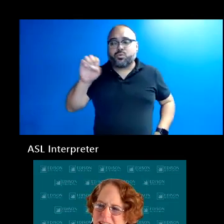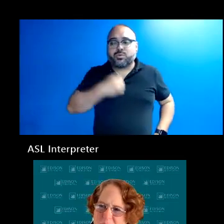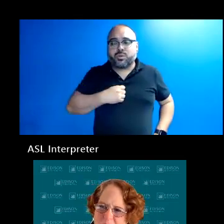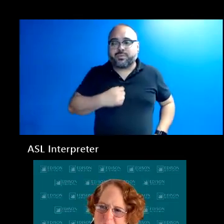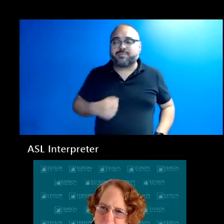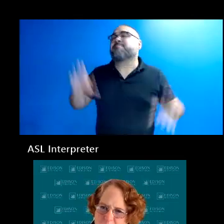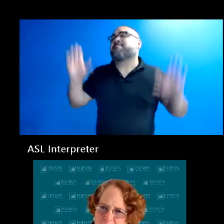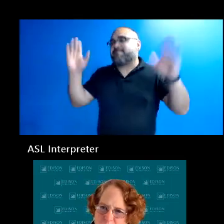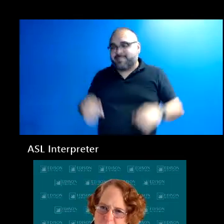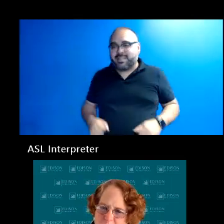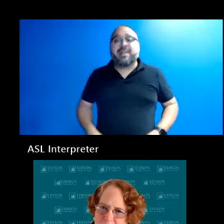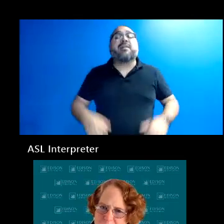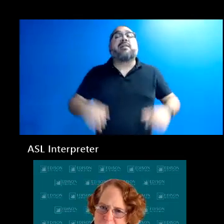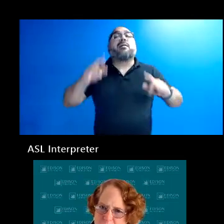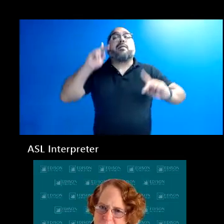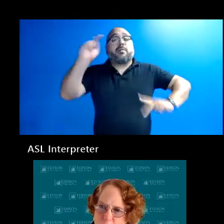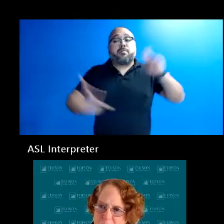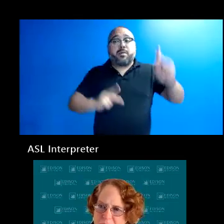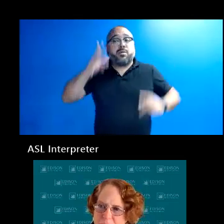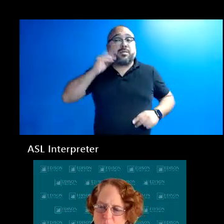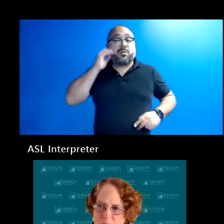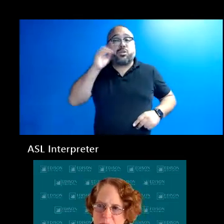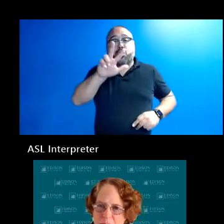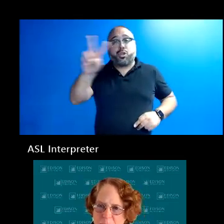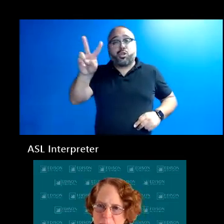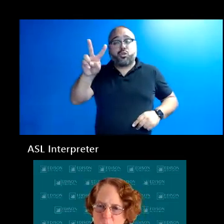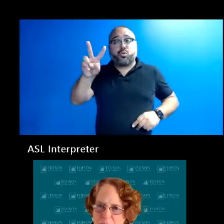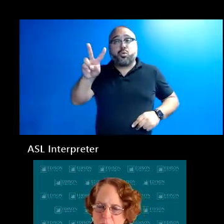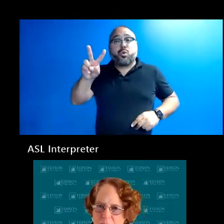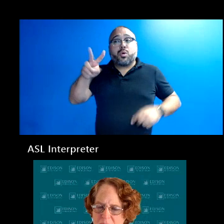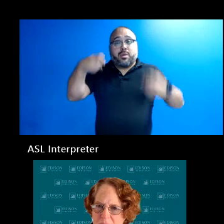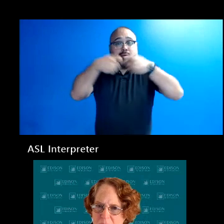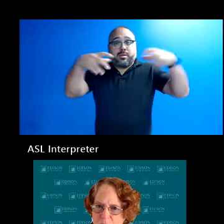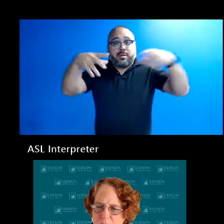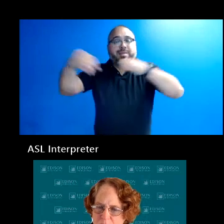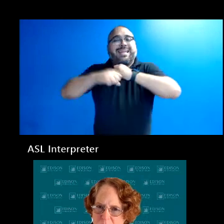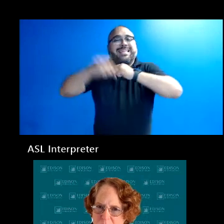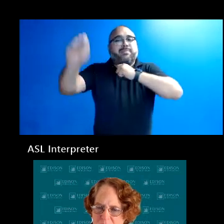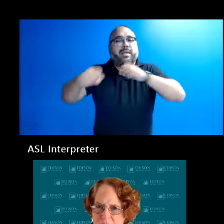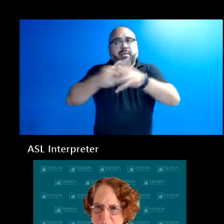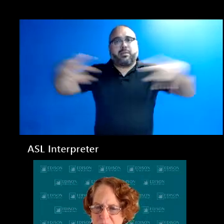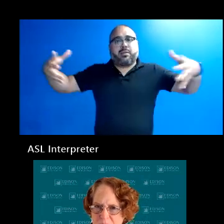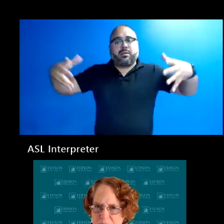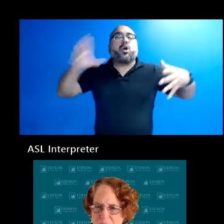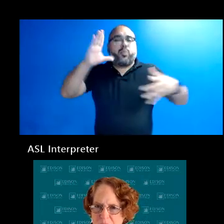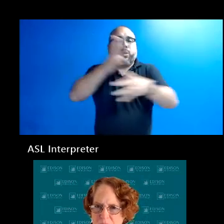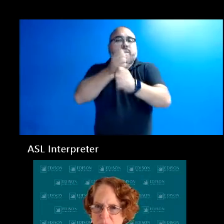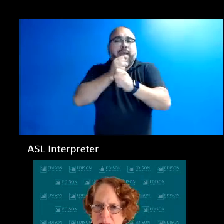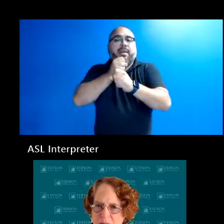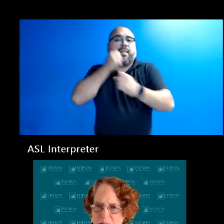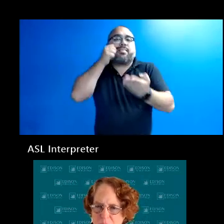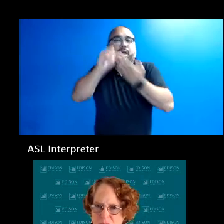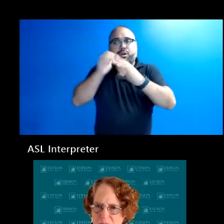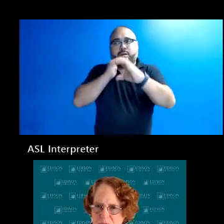The customers who are on those 32 expanded circuits will have heard, they will have gotten an email or letter from us explaining that they are now